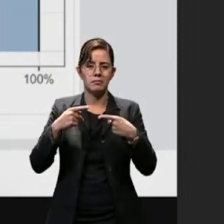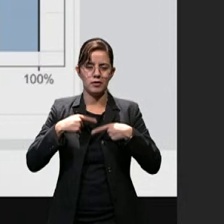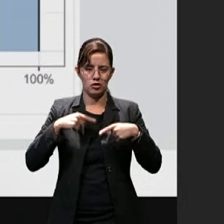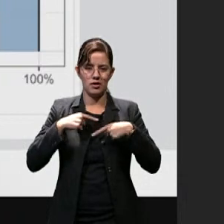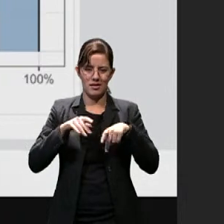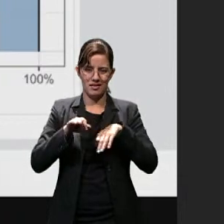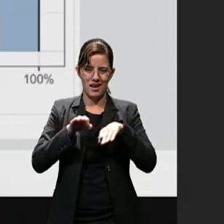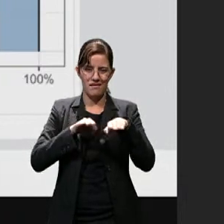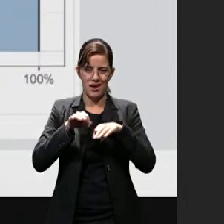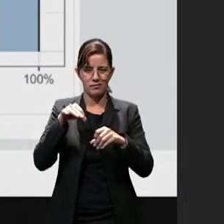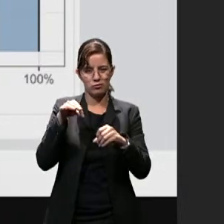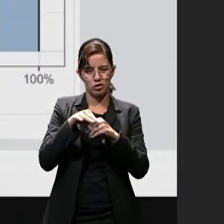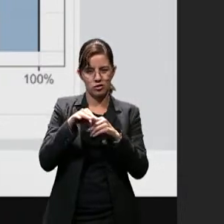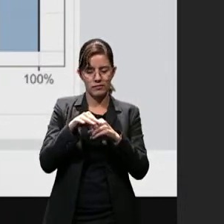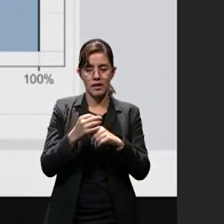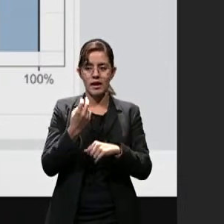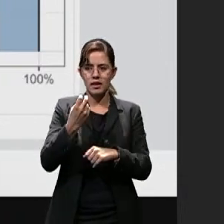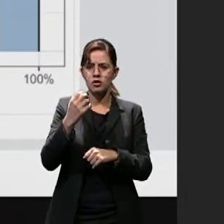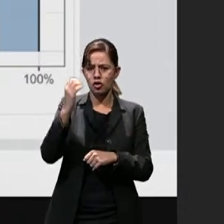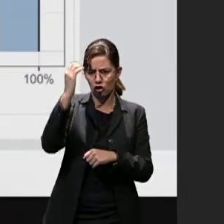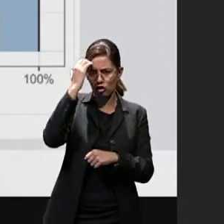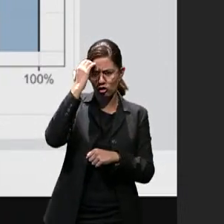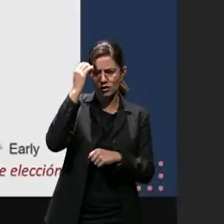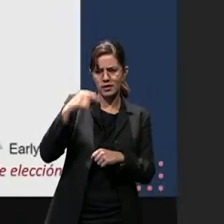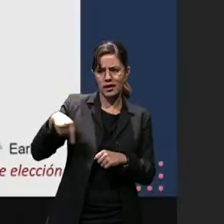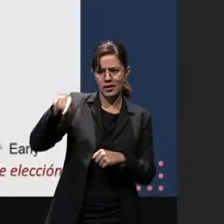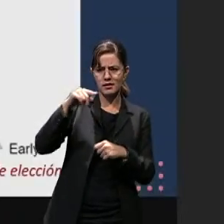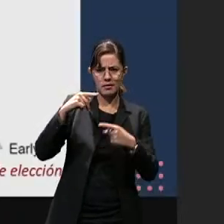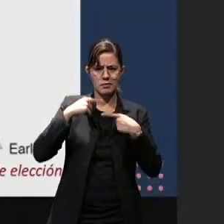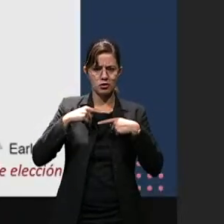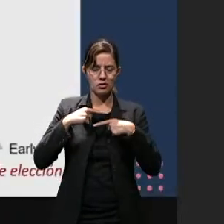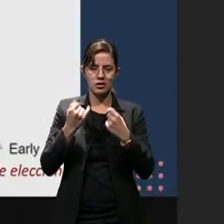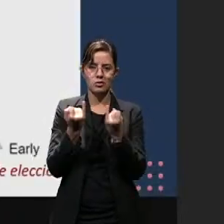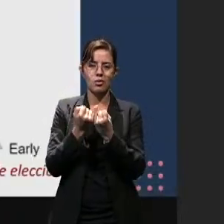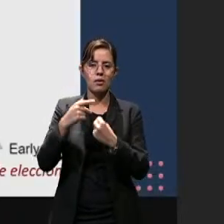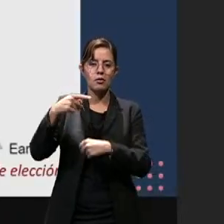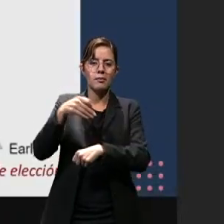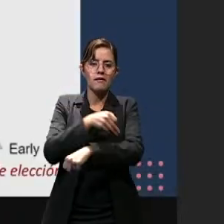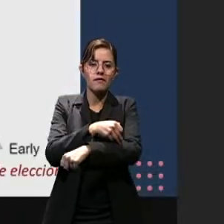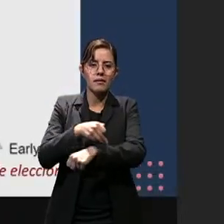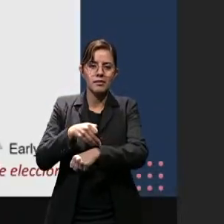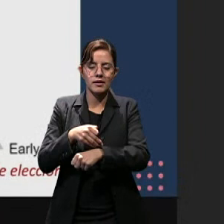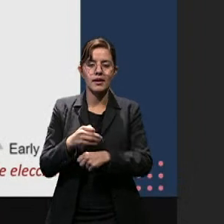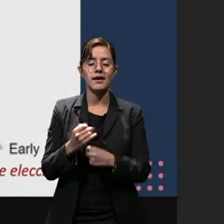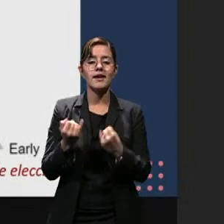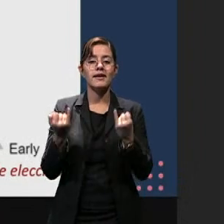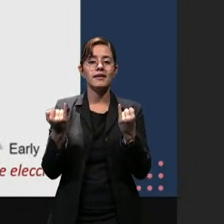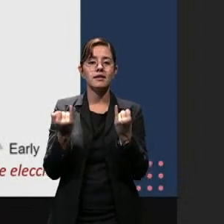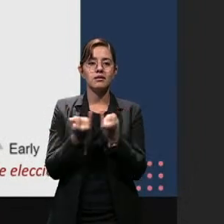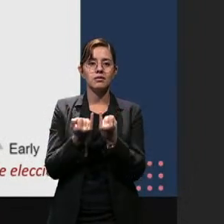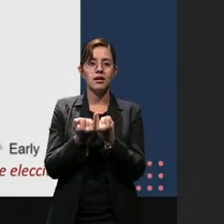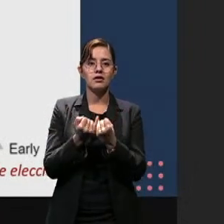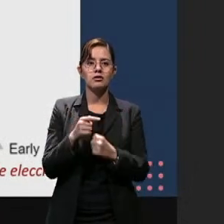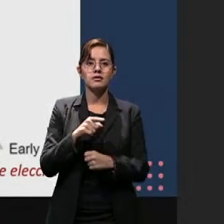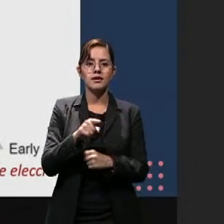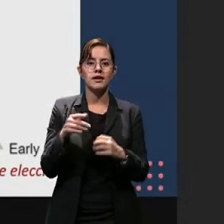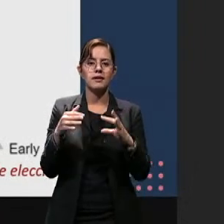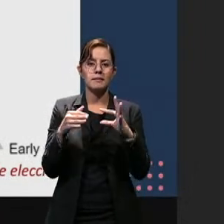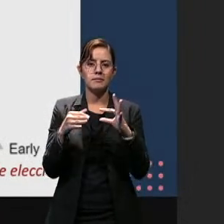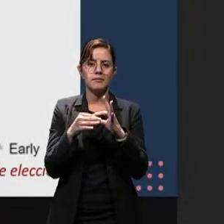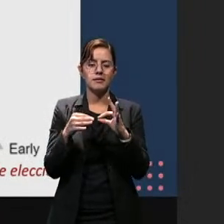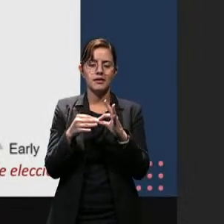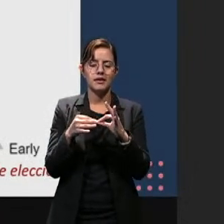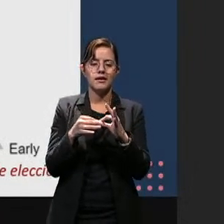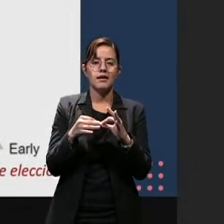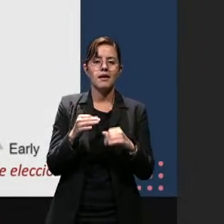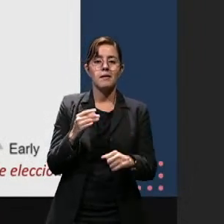this notion of fraud, particularly identification fraud or impersonation fraud. So this is a series of